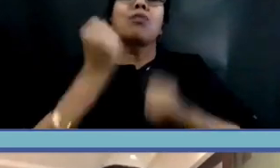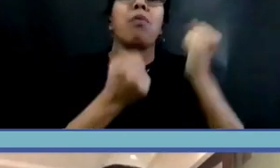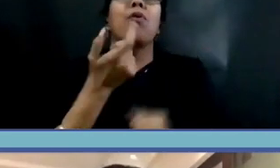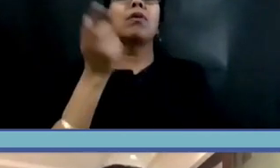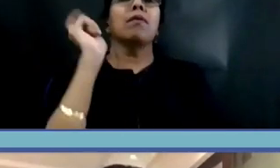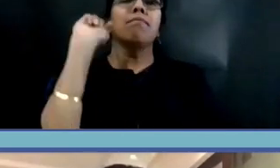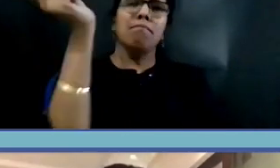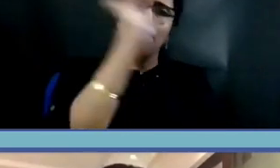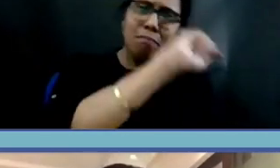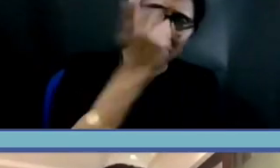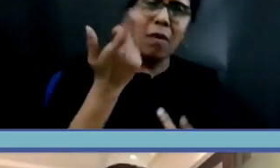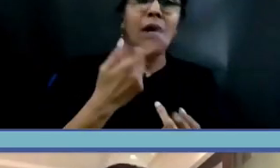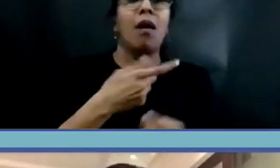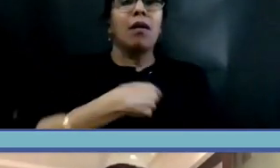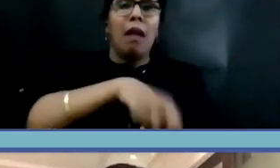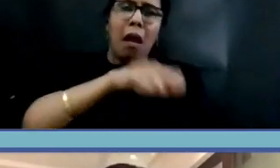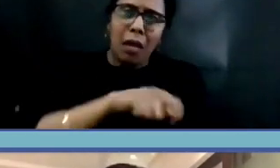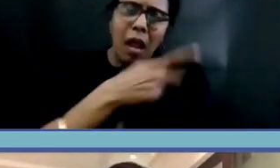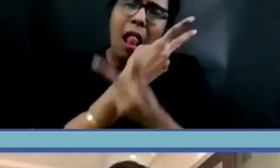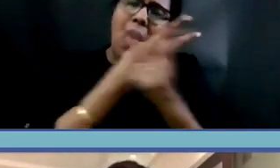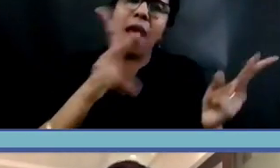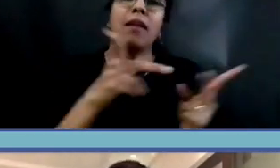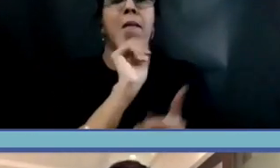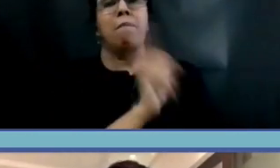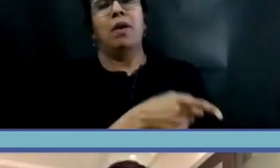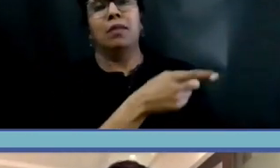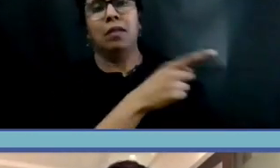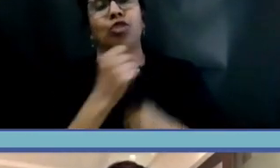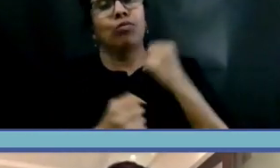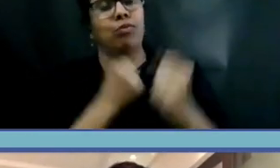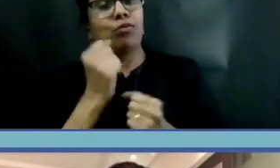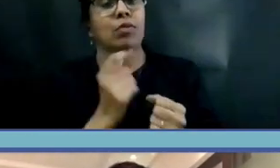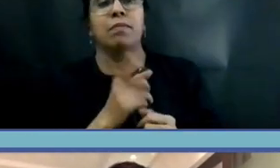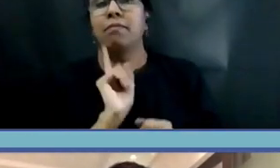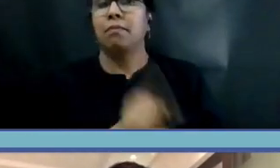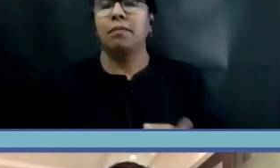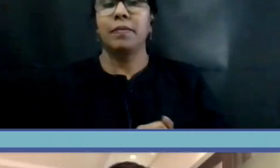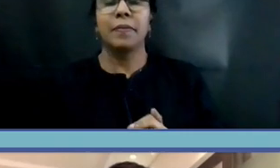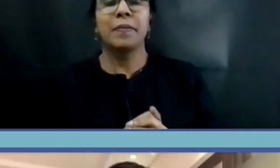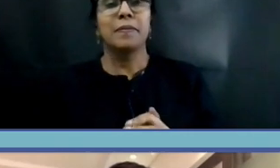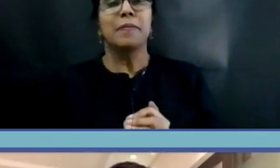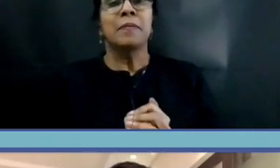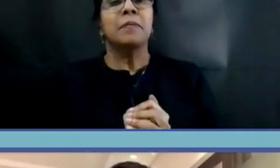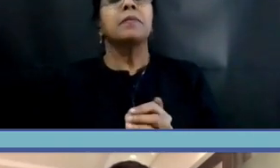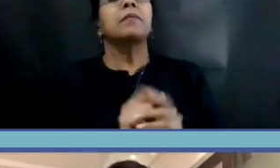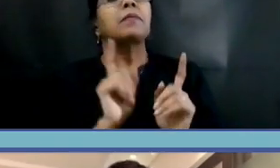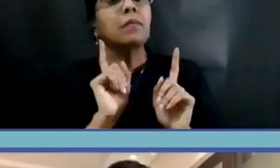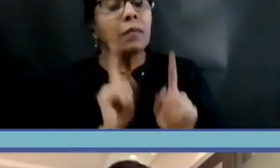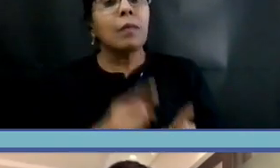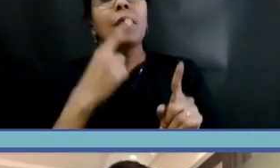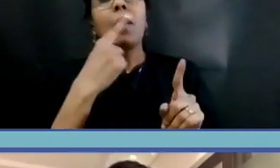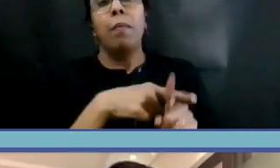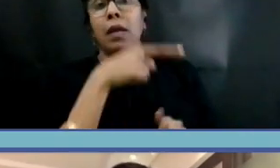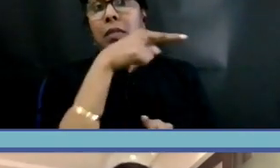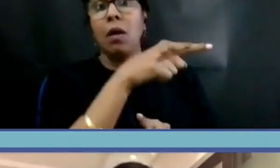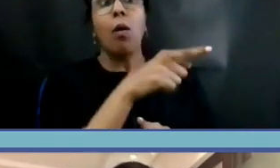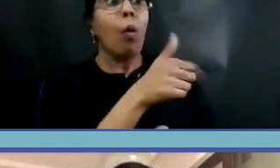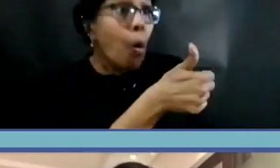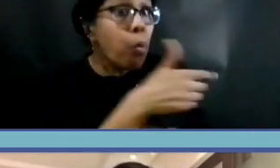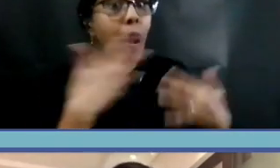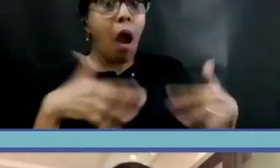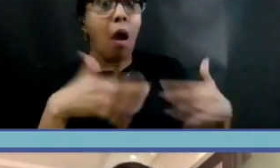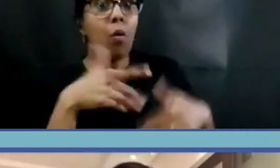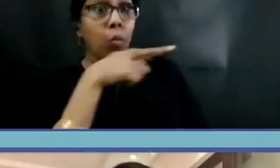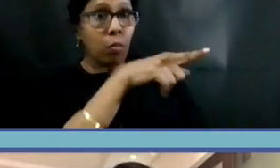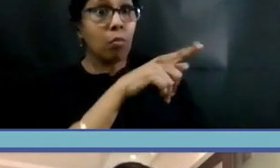like. And I'm sure, you know everything about I'll modeling. Play golf. And of course, what about,